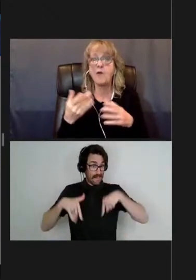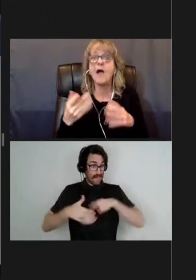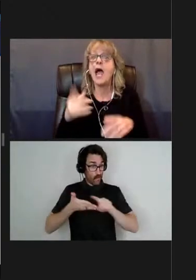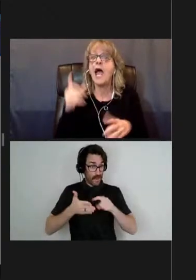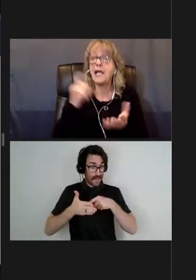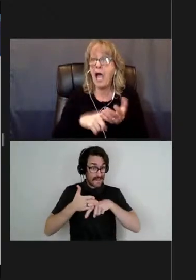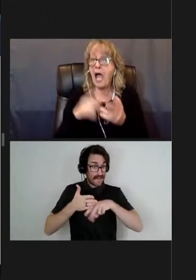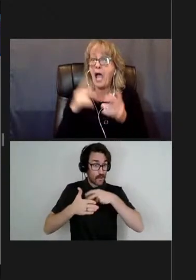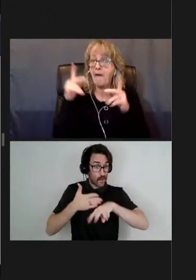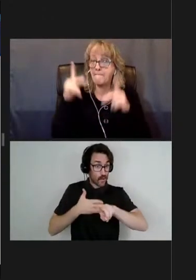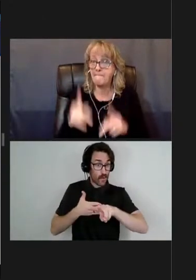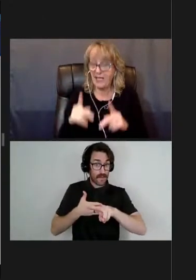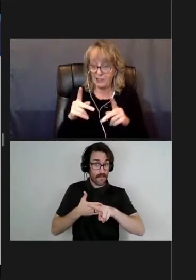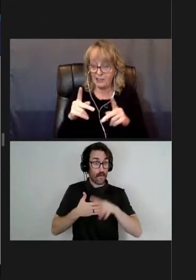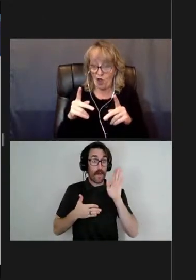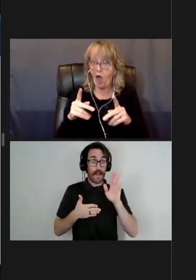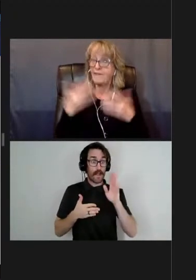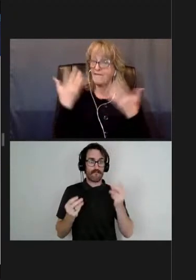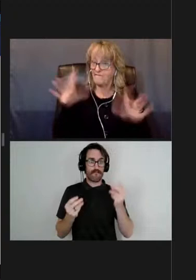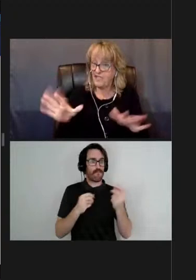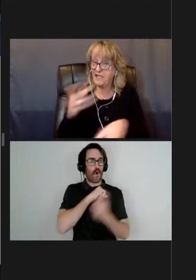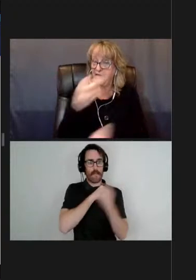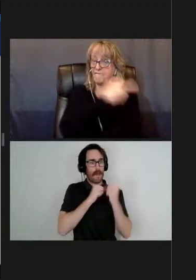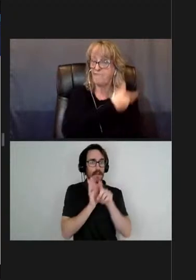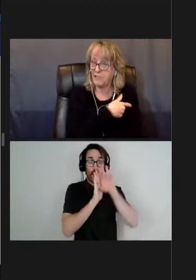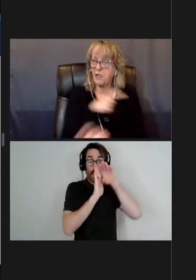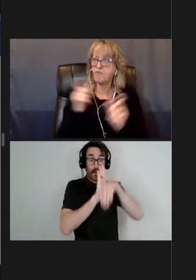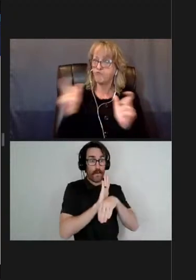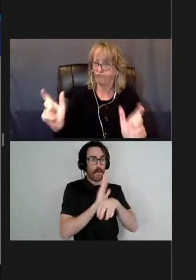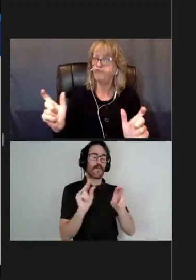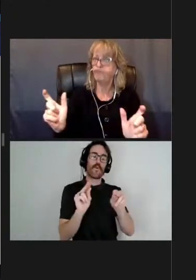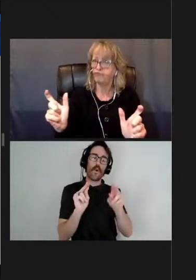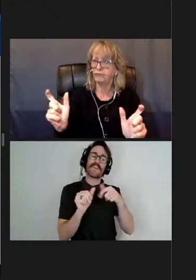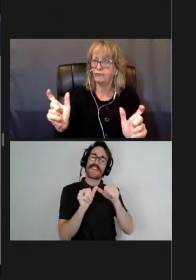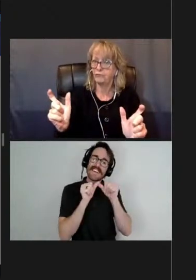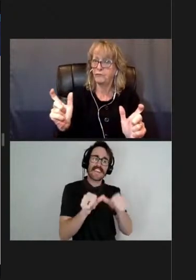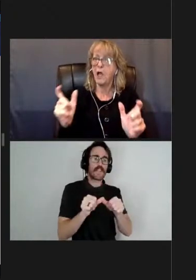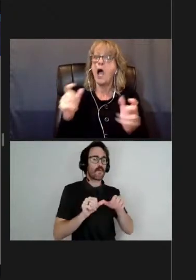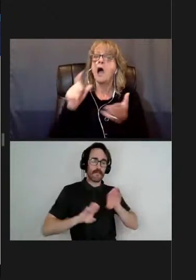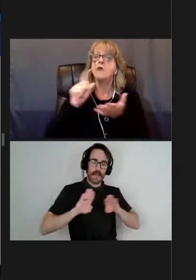to come down to our own behaviors and our own